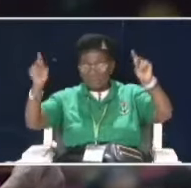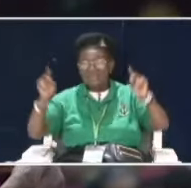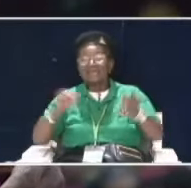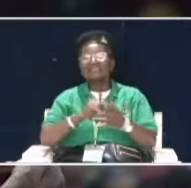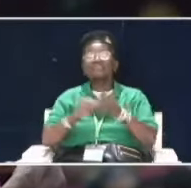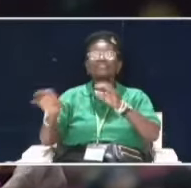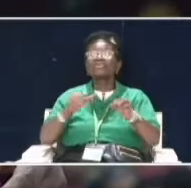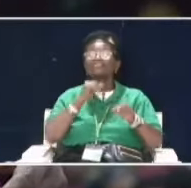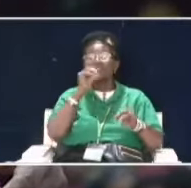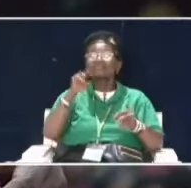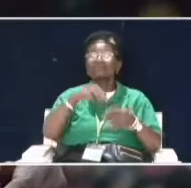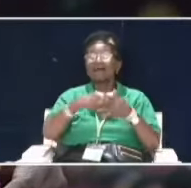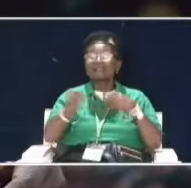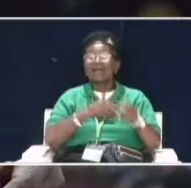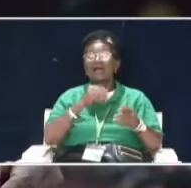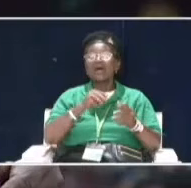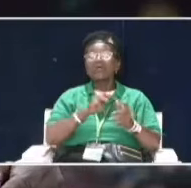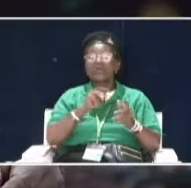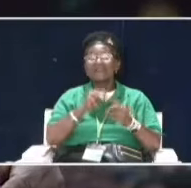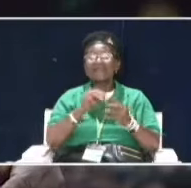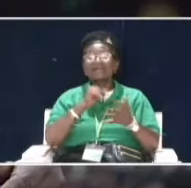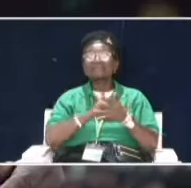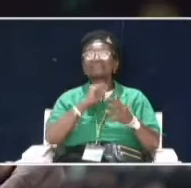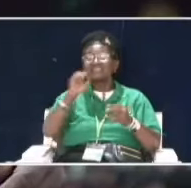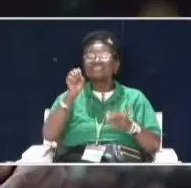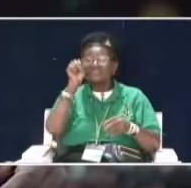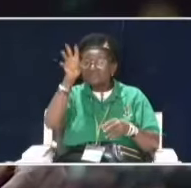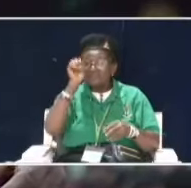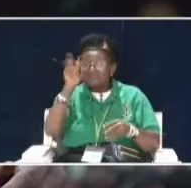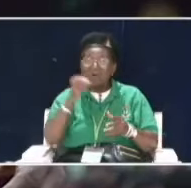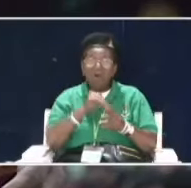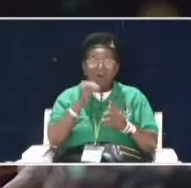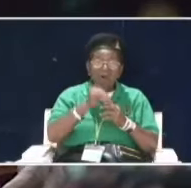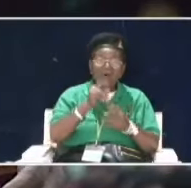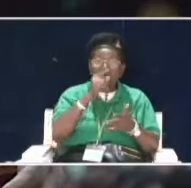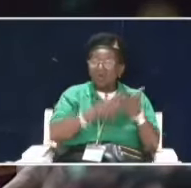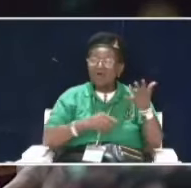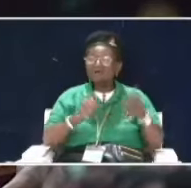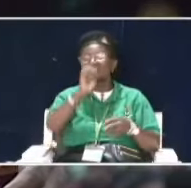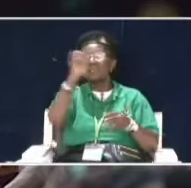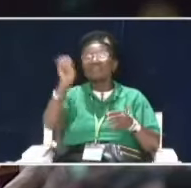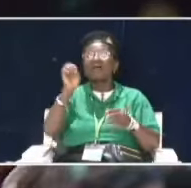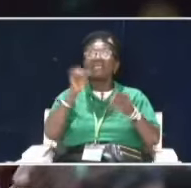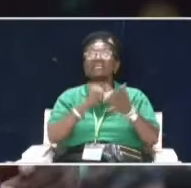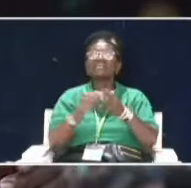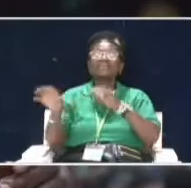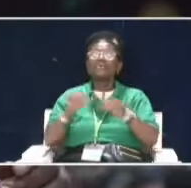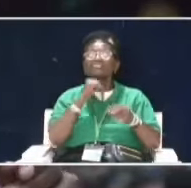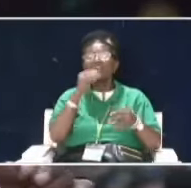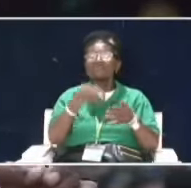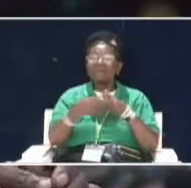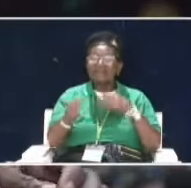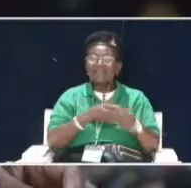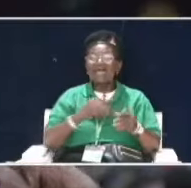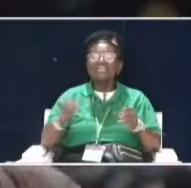witch doctor or a herbalist or whatever. It doesn't matter even if it's a big boss in your place